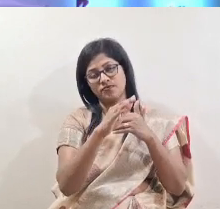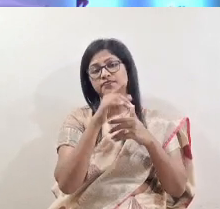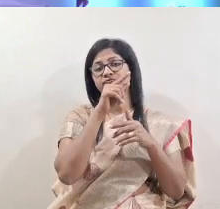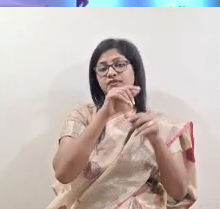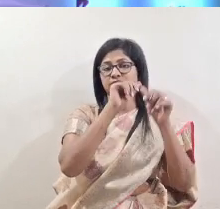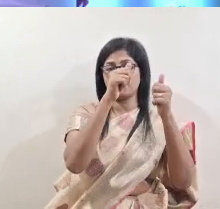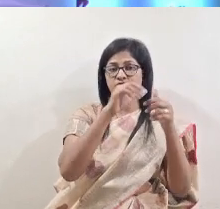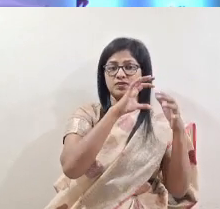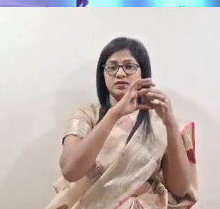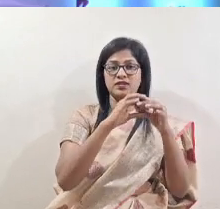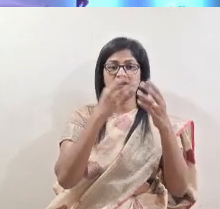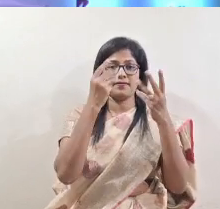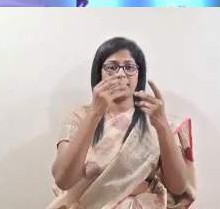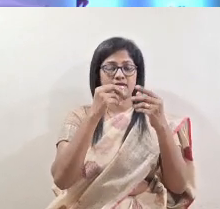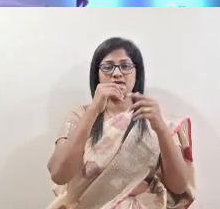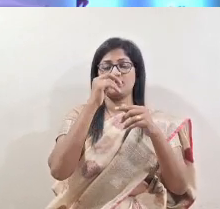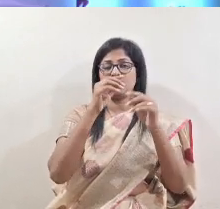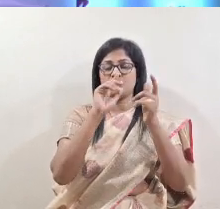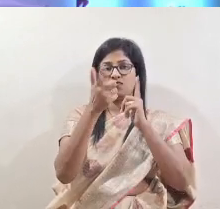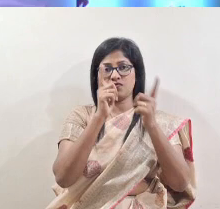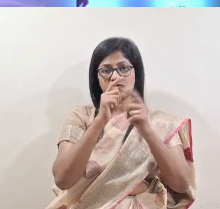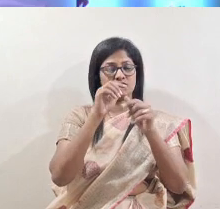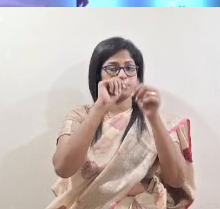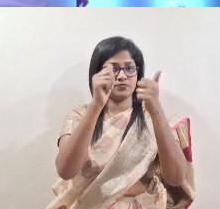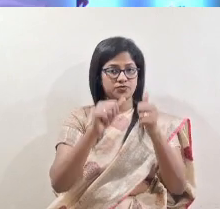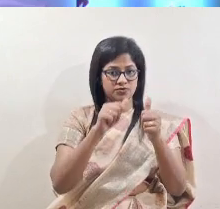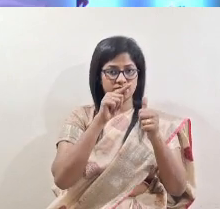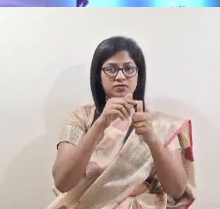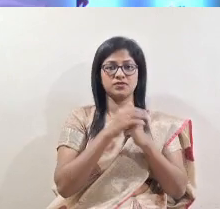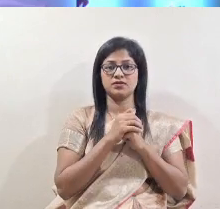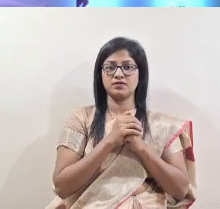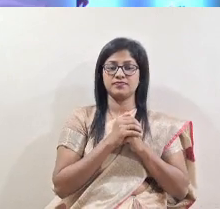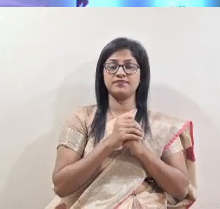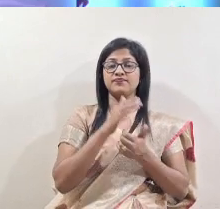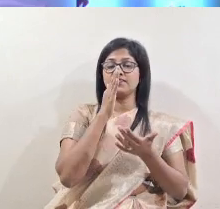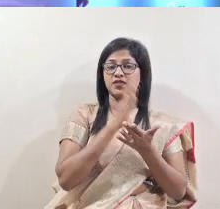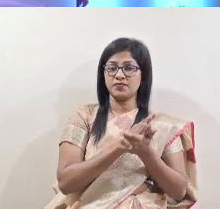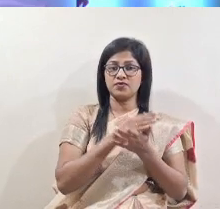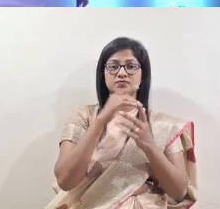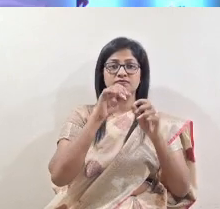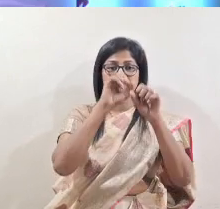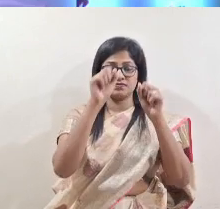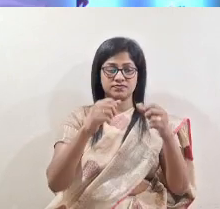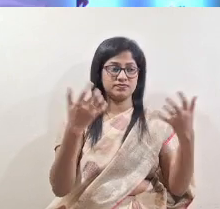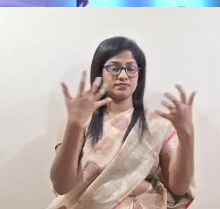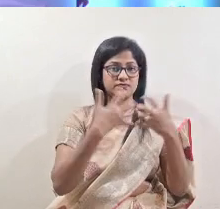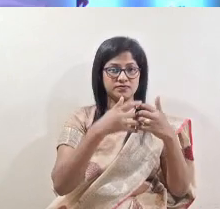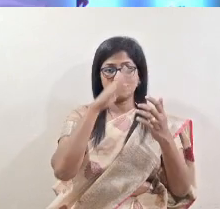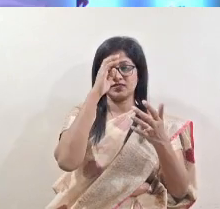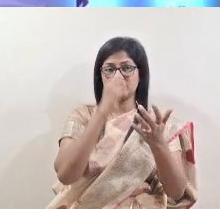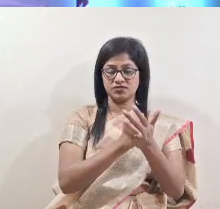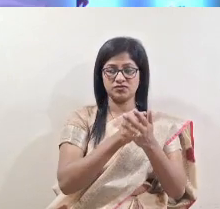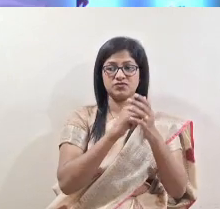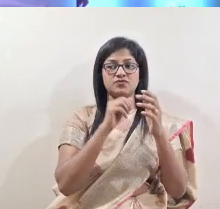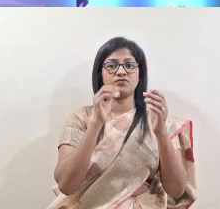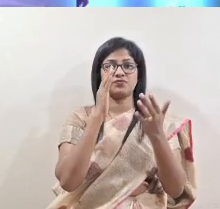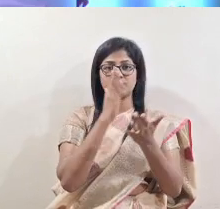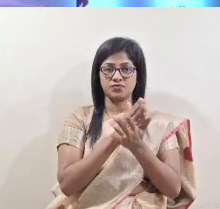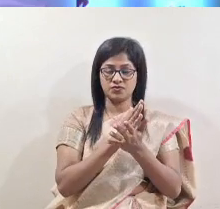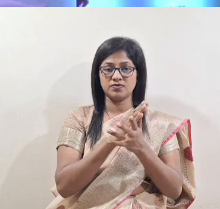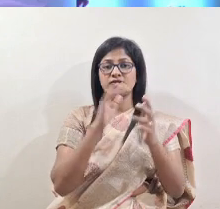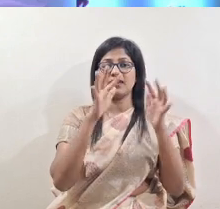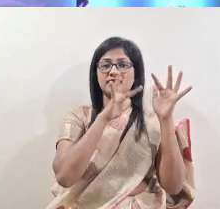go, we model it using a simple binary logic model, where we pause as the systematic utility associated with the decision to